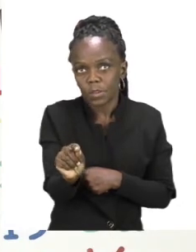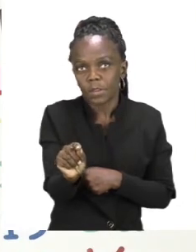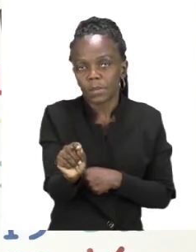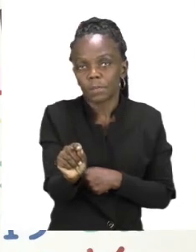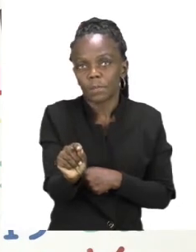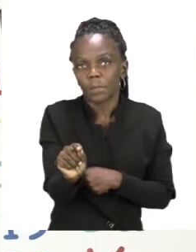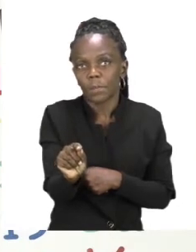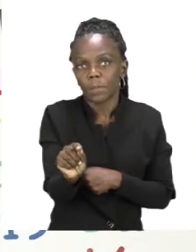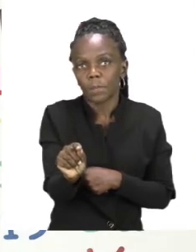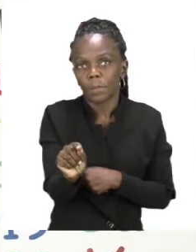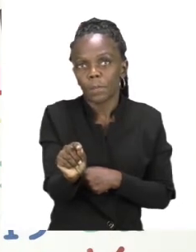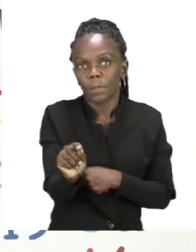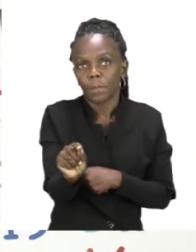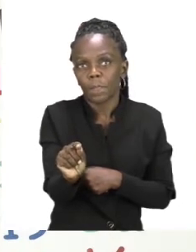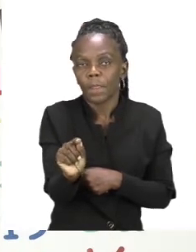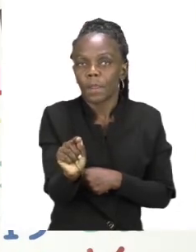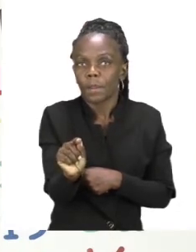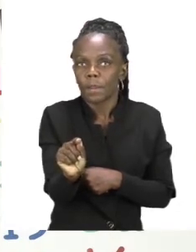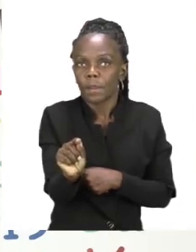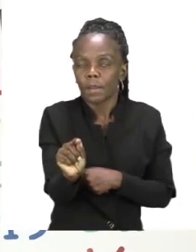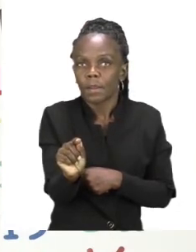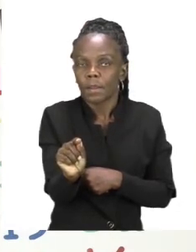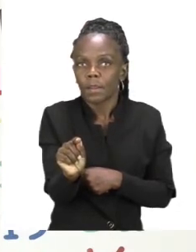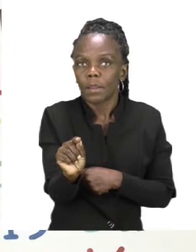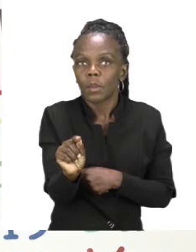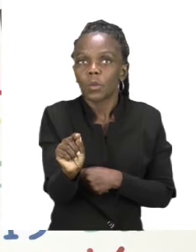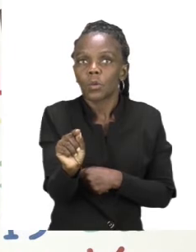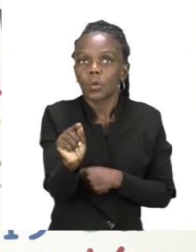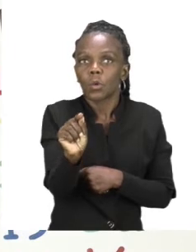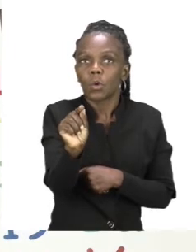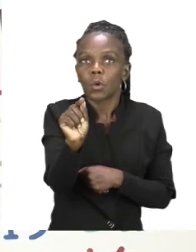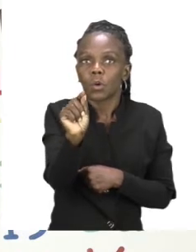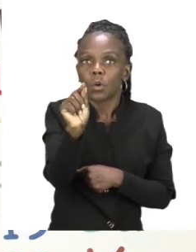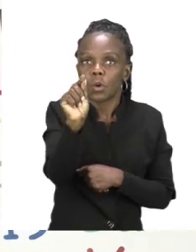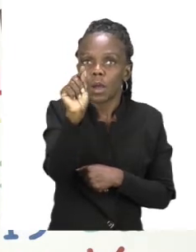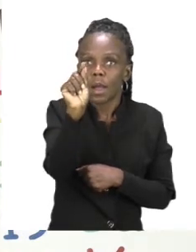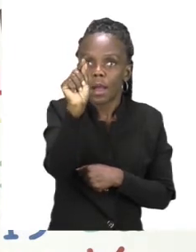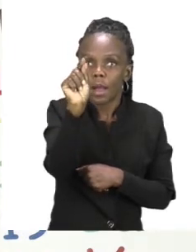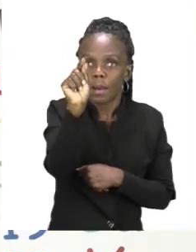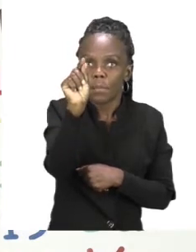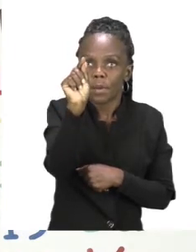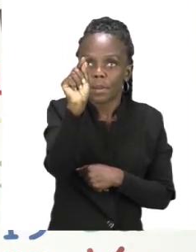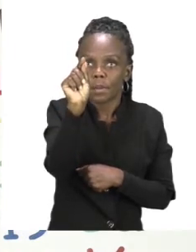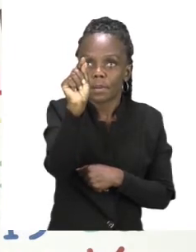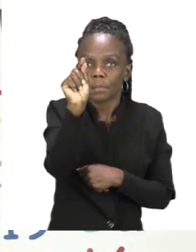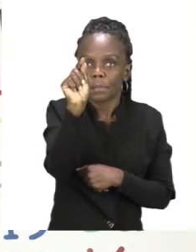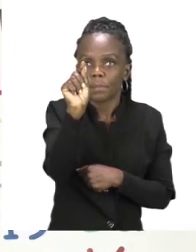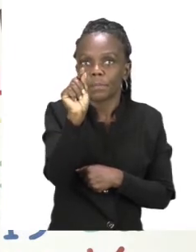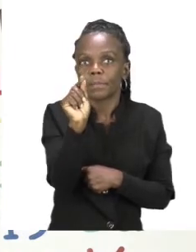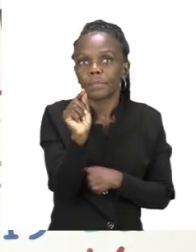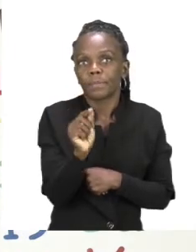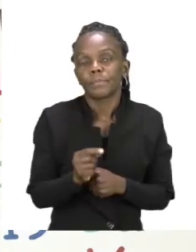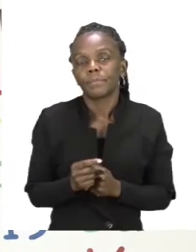across. Then without lifting up your pencil, you need to go up.